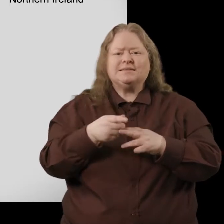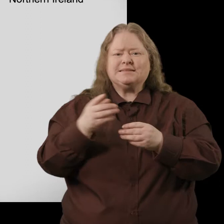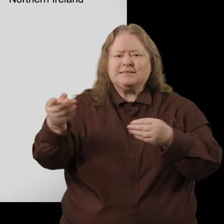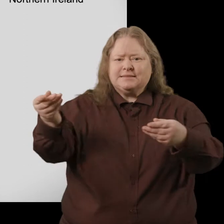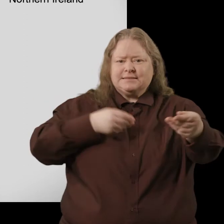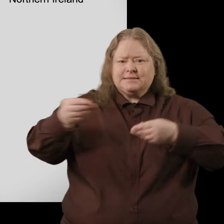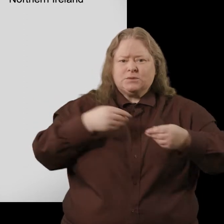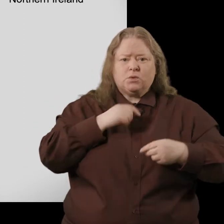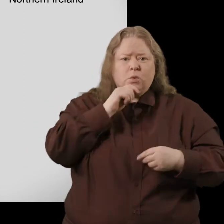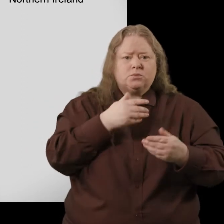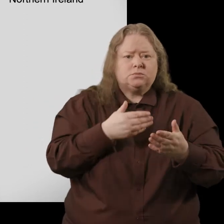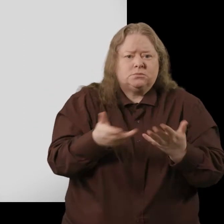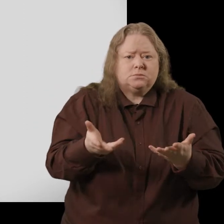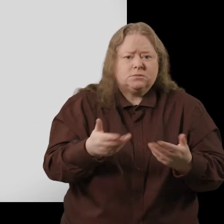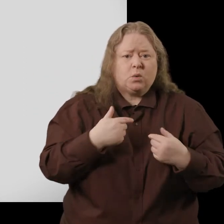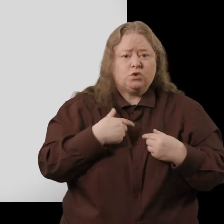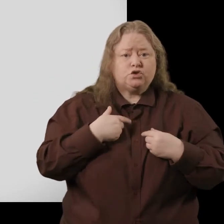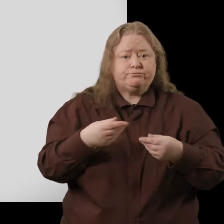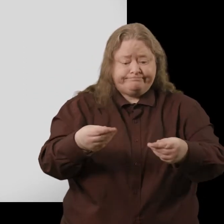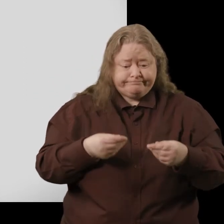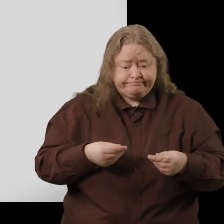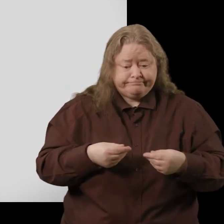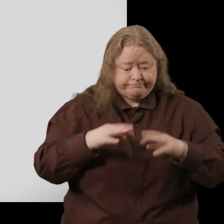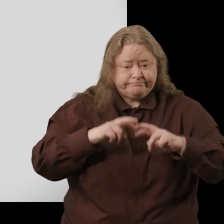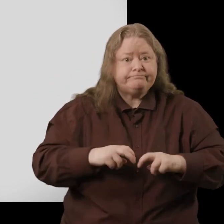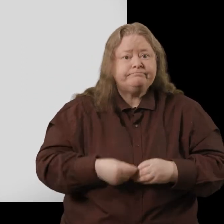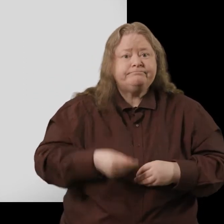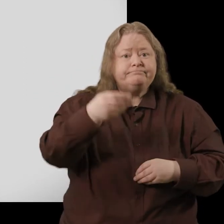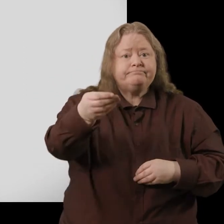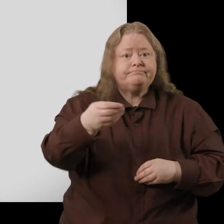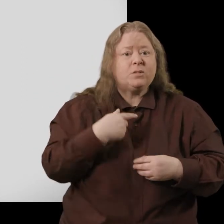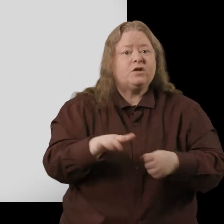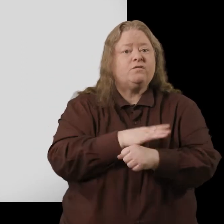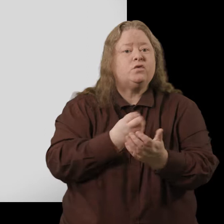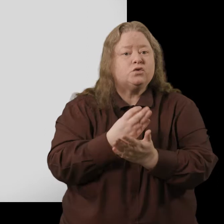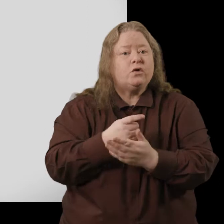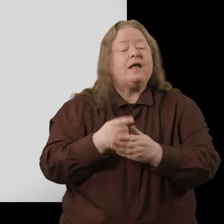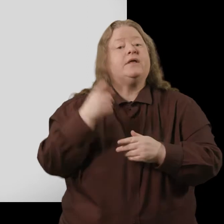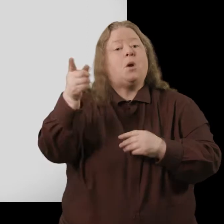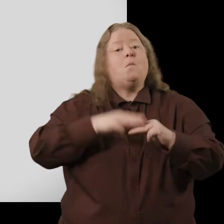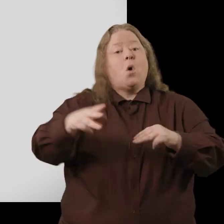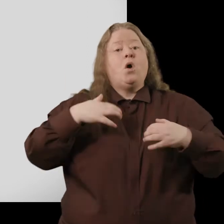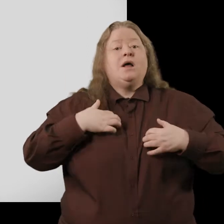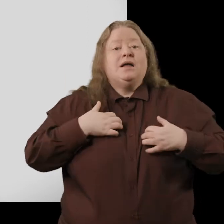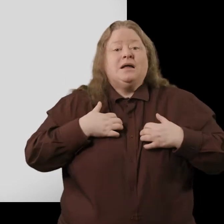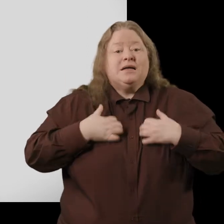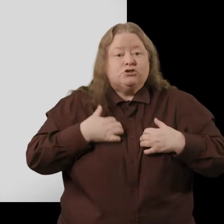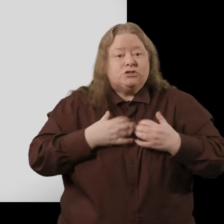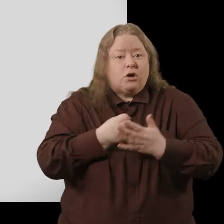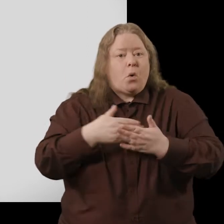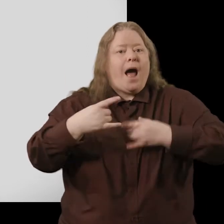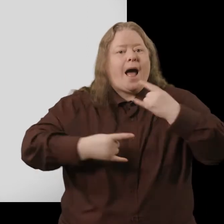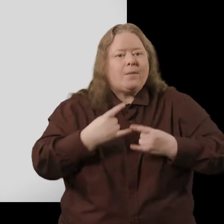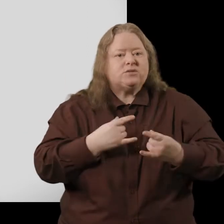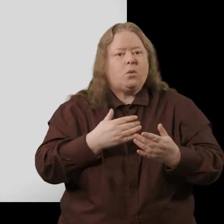we're not necessarily told what they are, and we'll give them back to the archaeologist, and then we get the full story and the more interesting story of what actually happened or